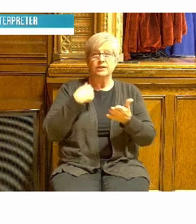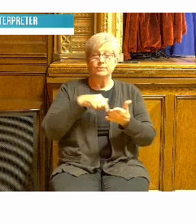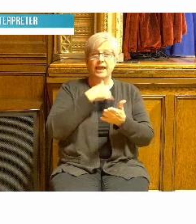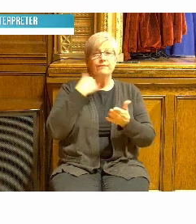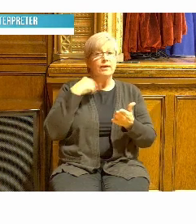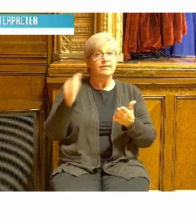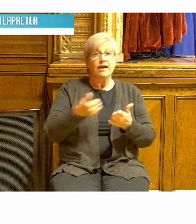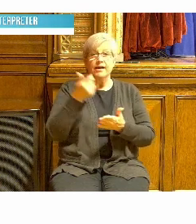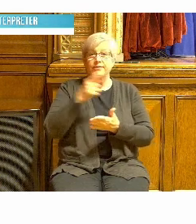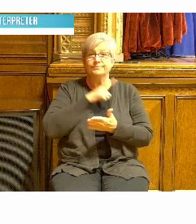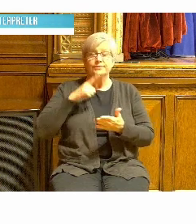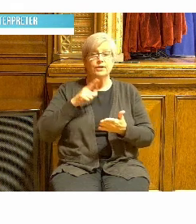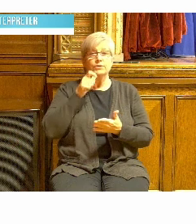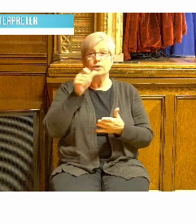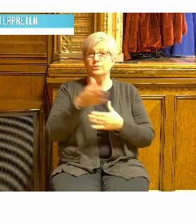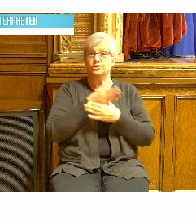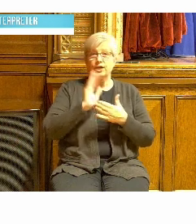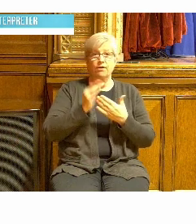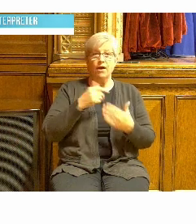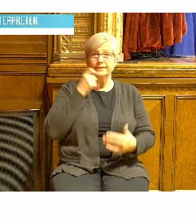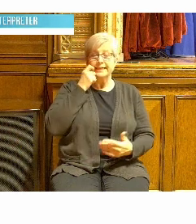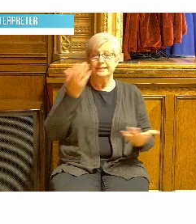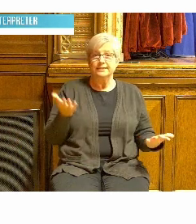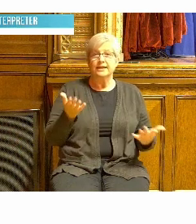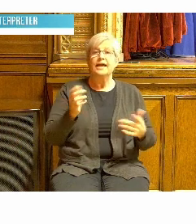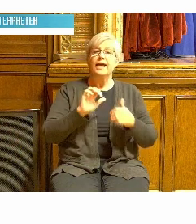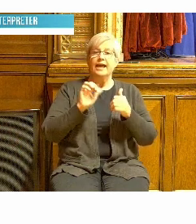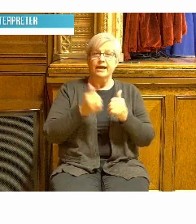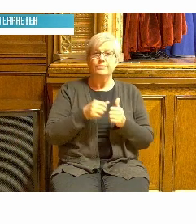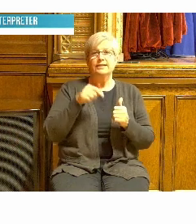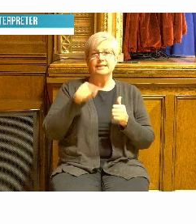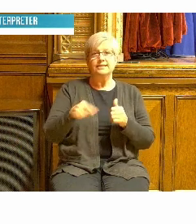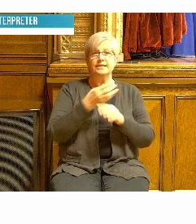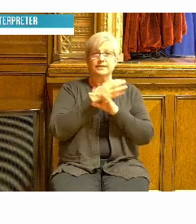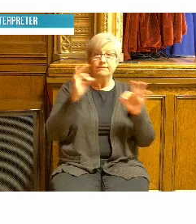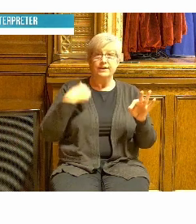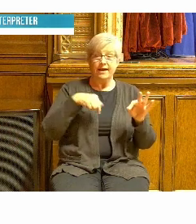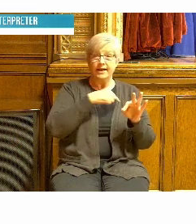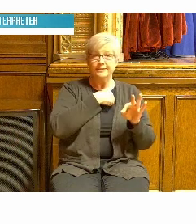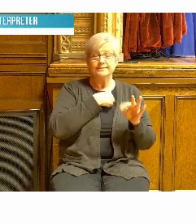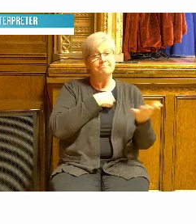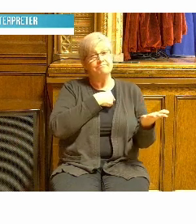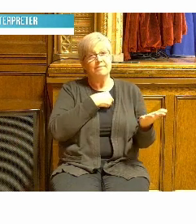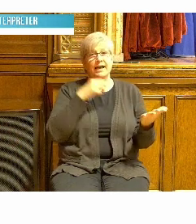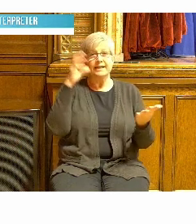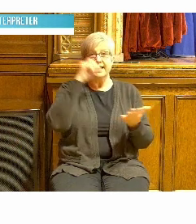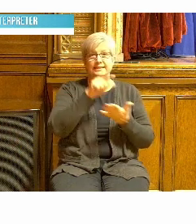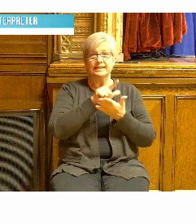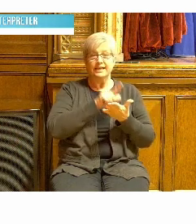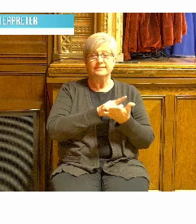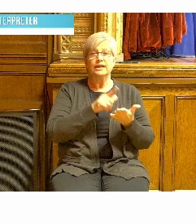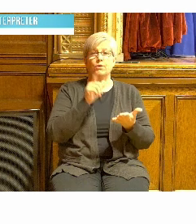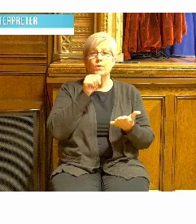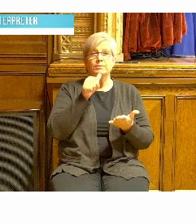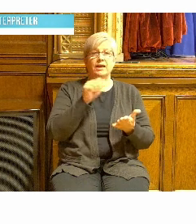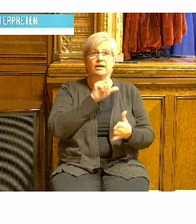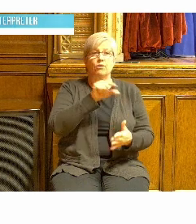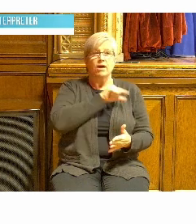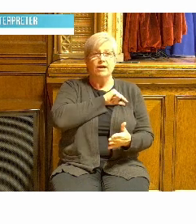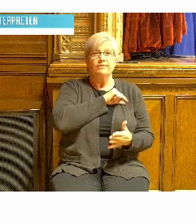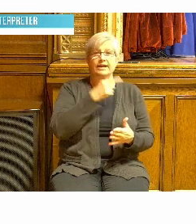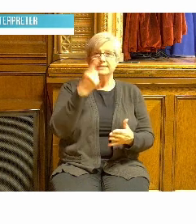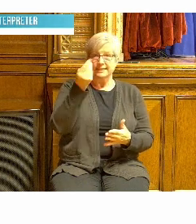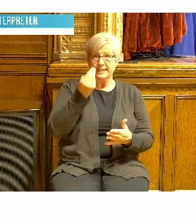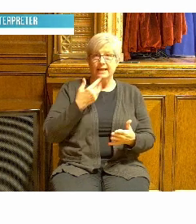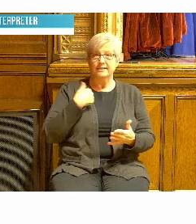with other legislators who don't share our skin? How does this free us? I guess the legislators would be unqualified to